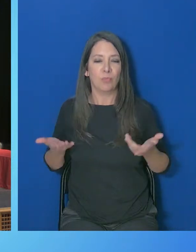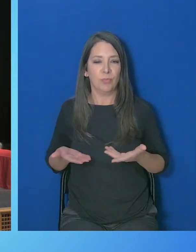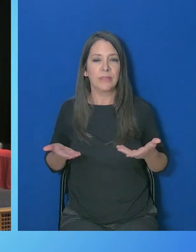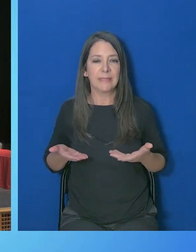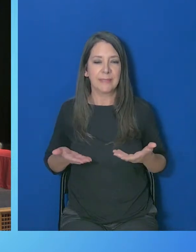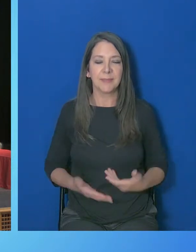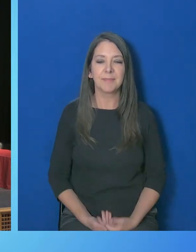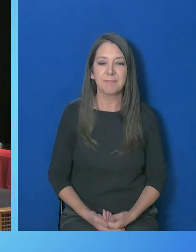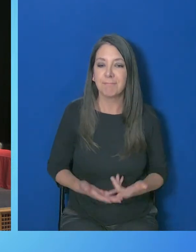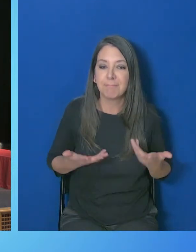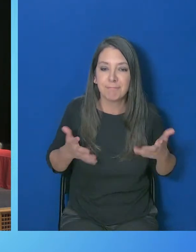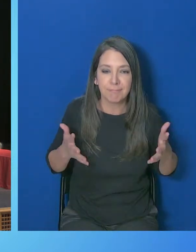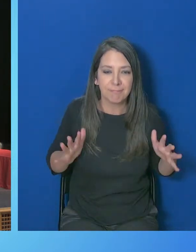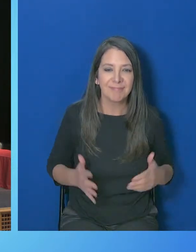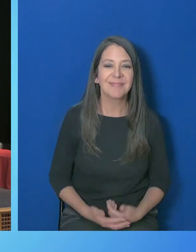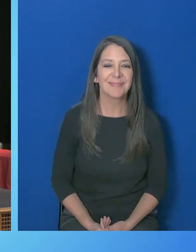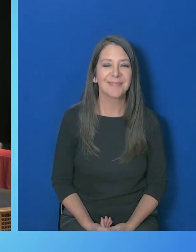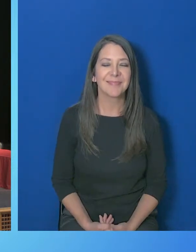That's it.